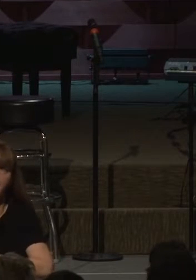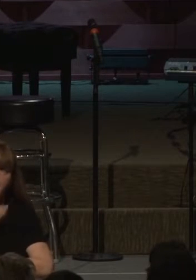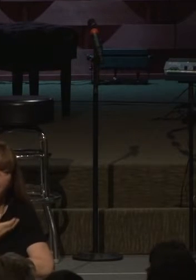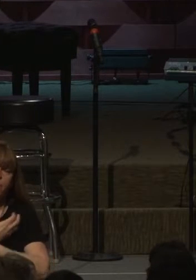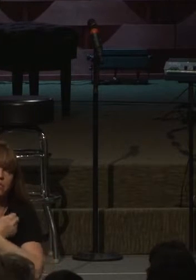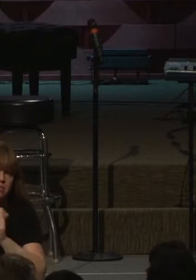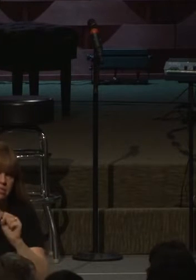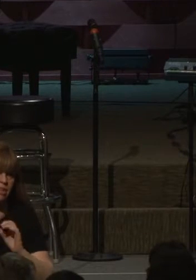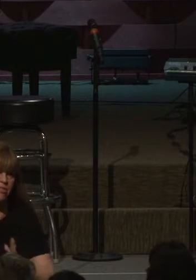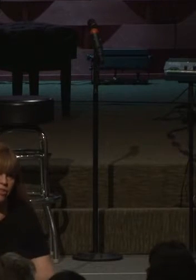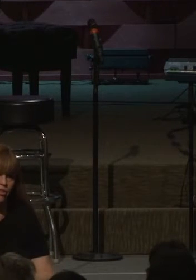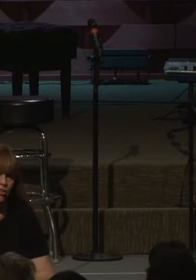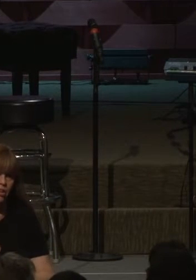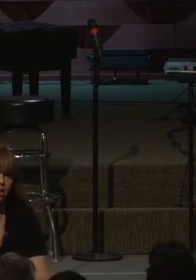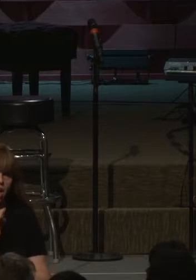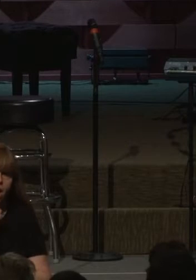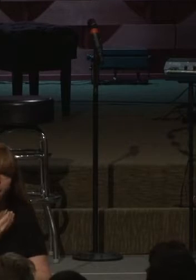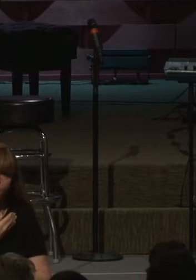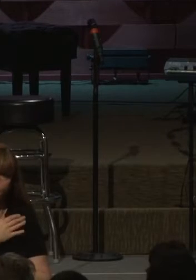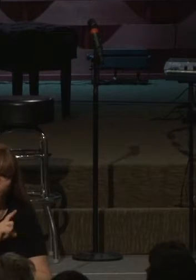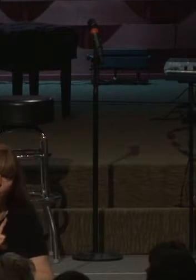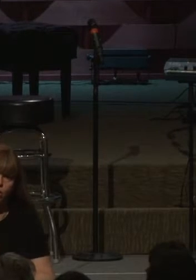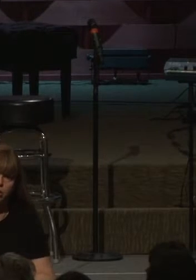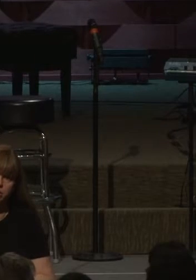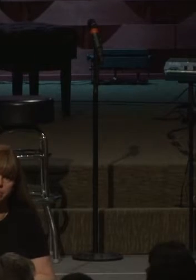Savior and our Lord.